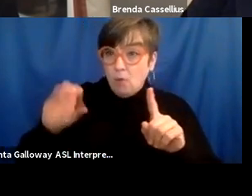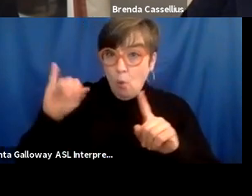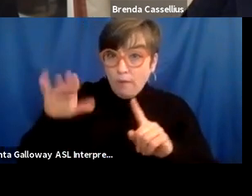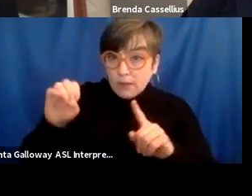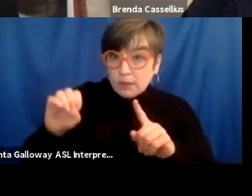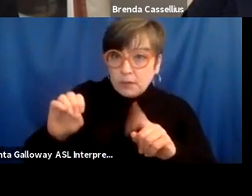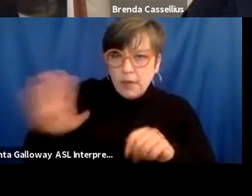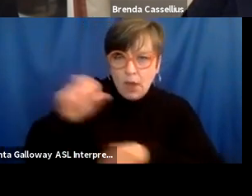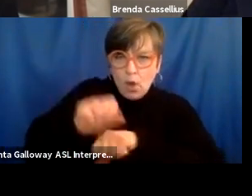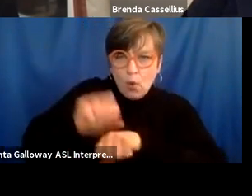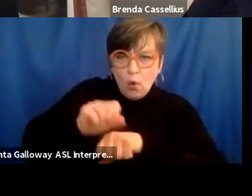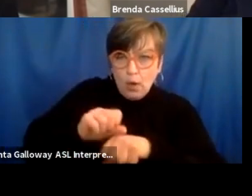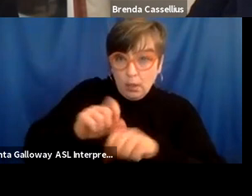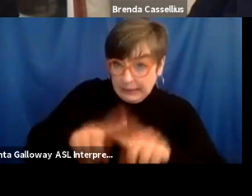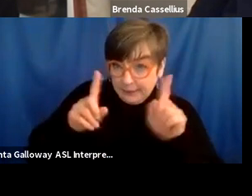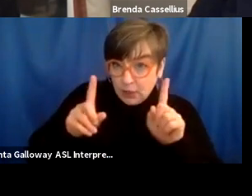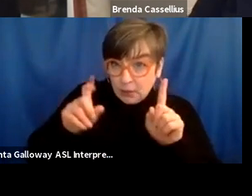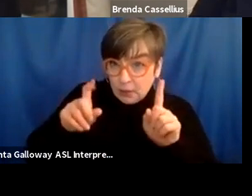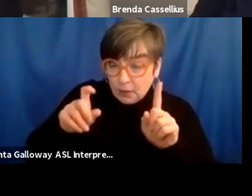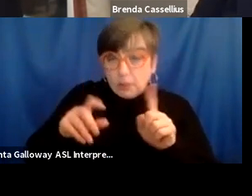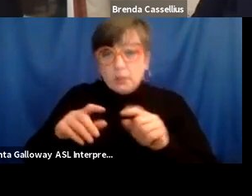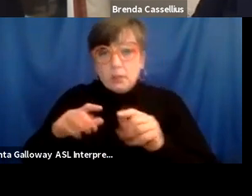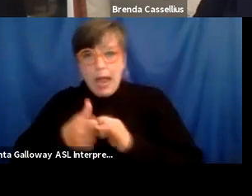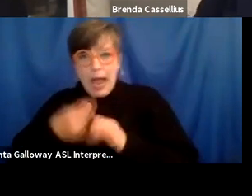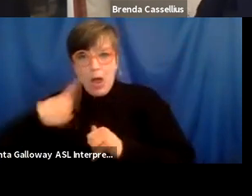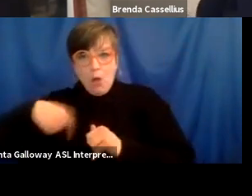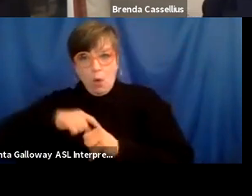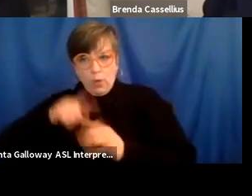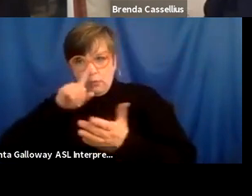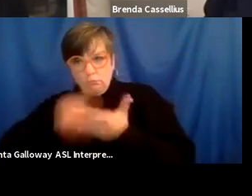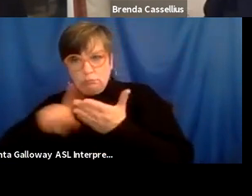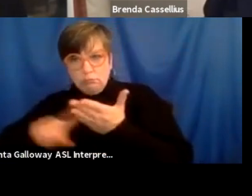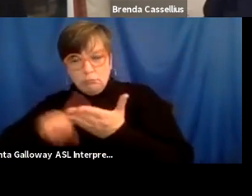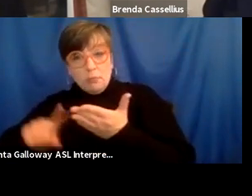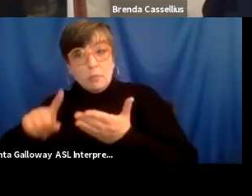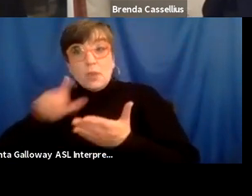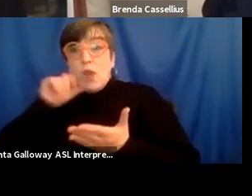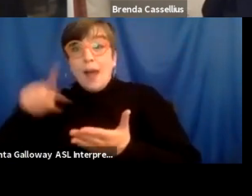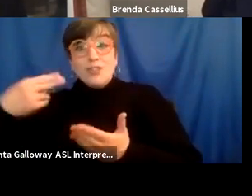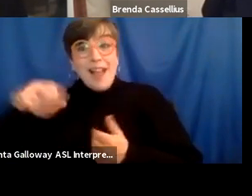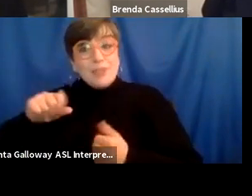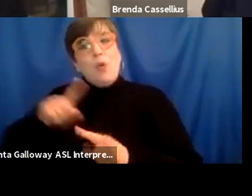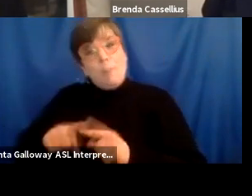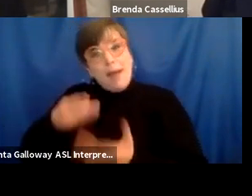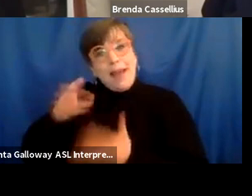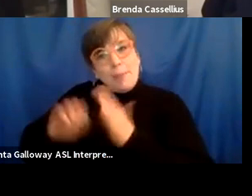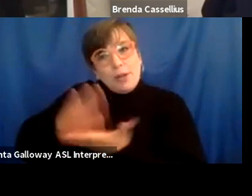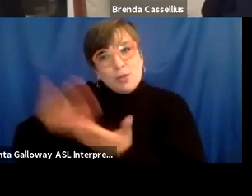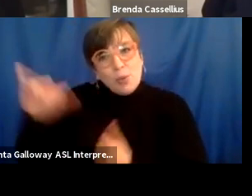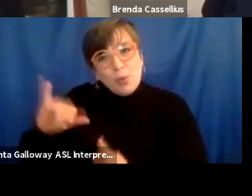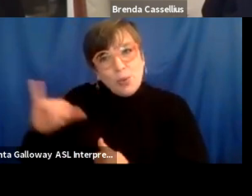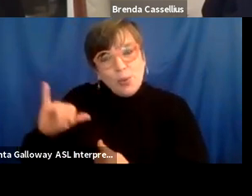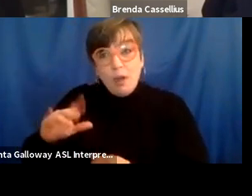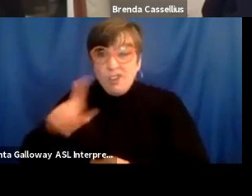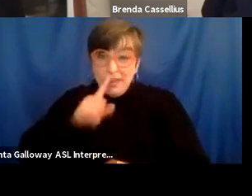and how are we looking at what we're funding and doing at lower grades so that as a result, we're finding fewer